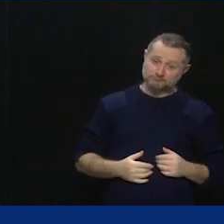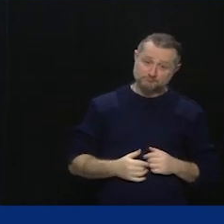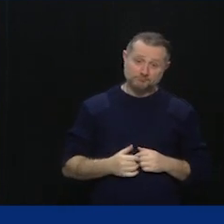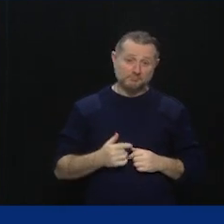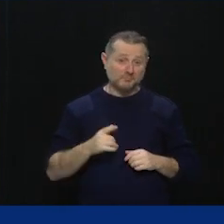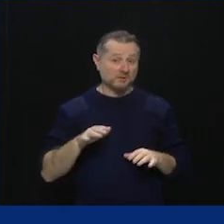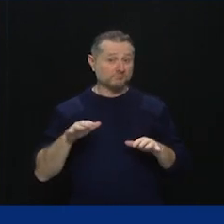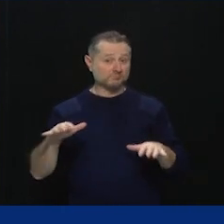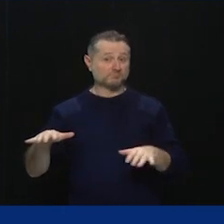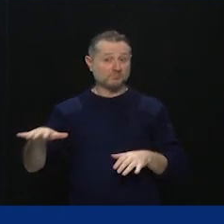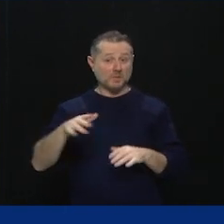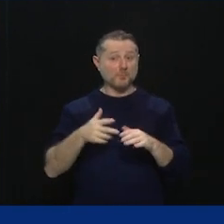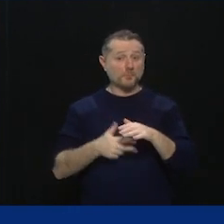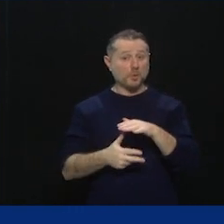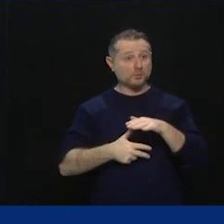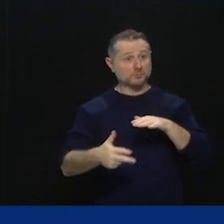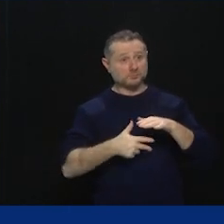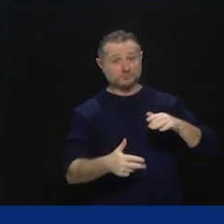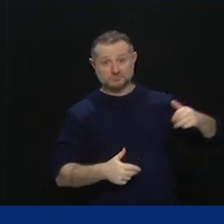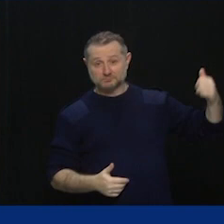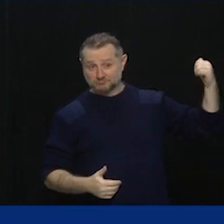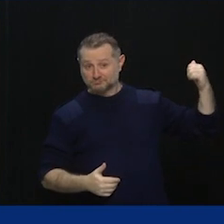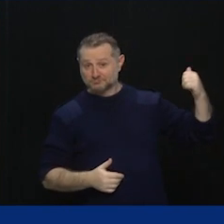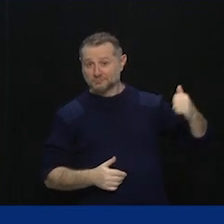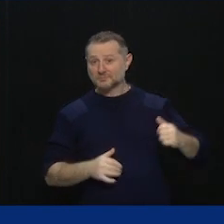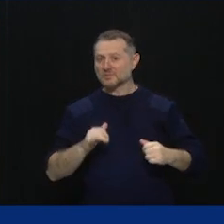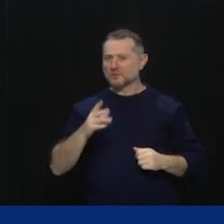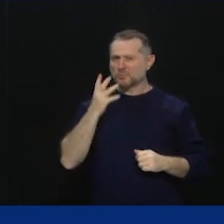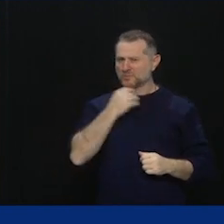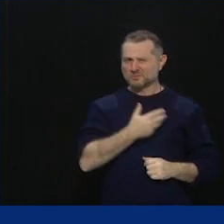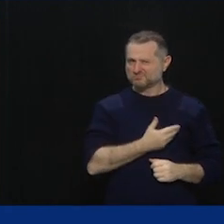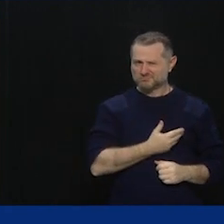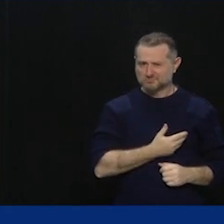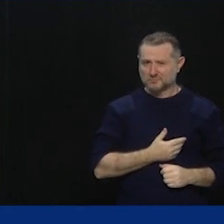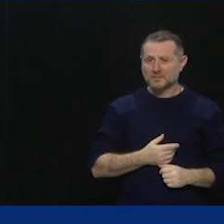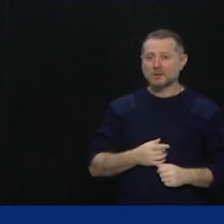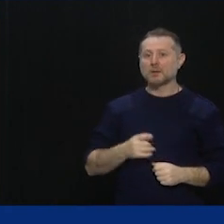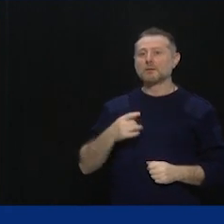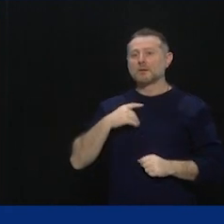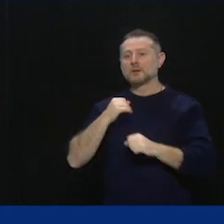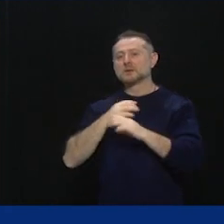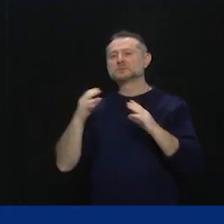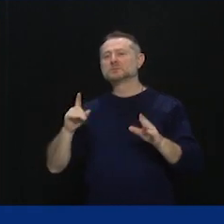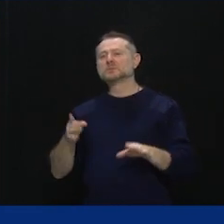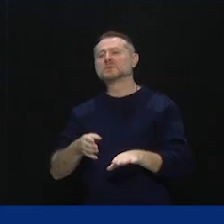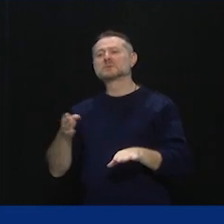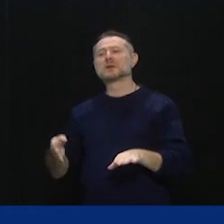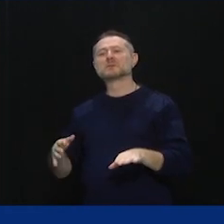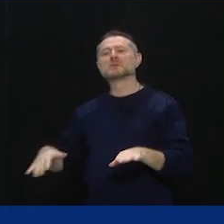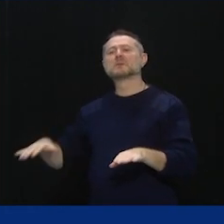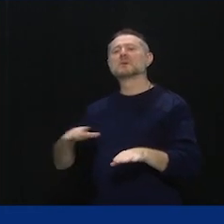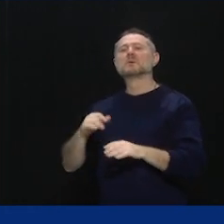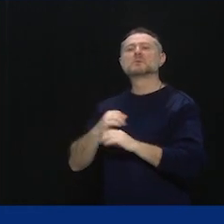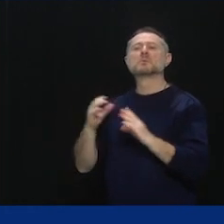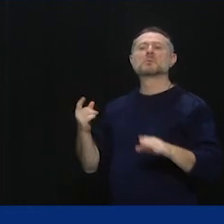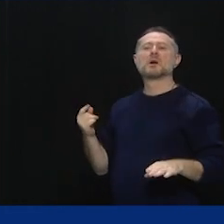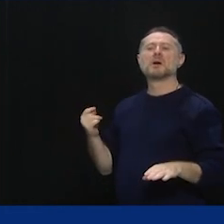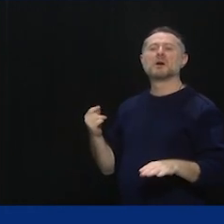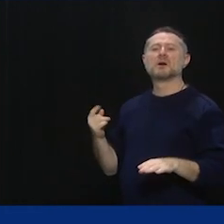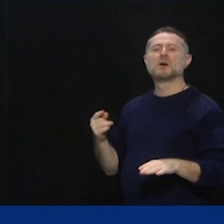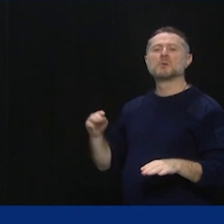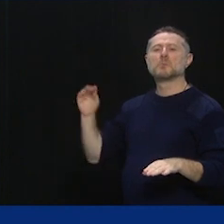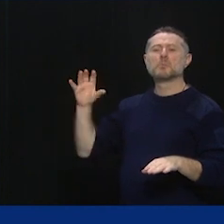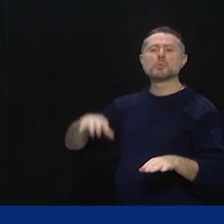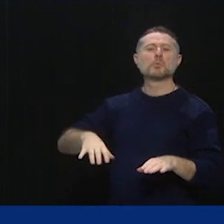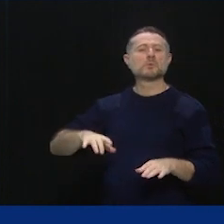go next to it? What could go in this community that would transform this entire area? This project